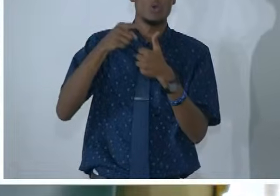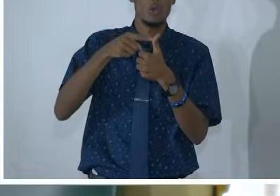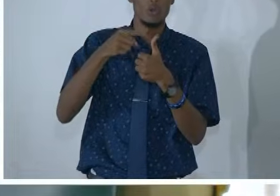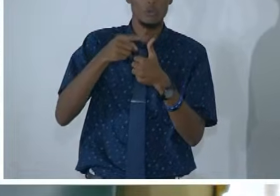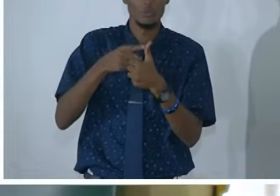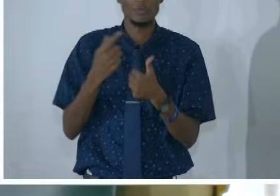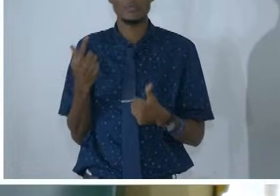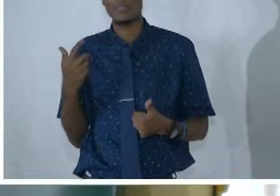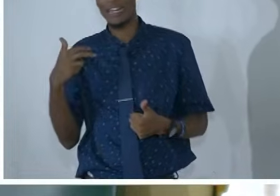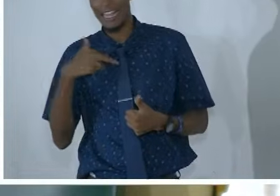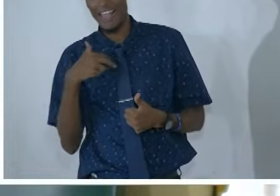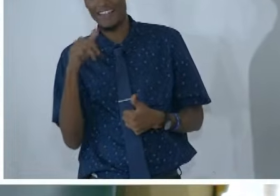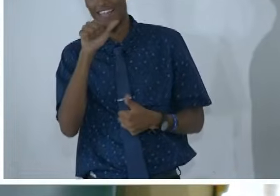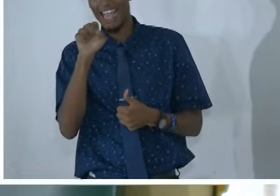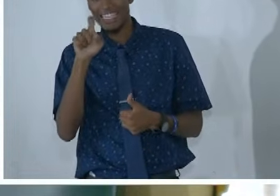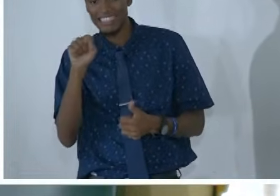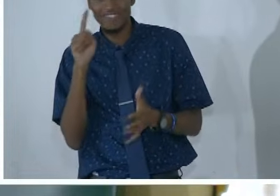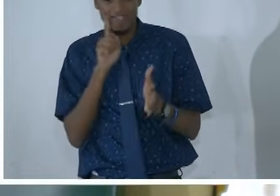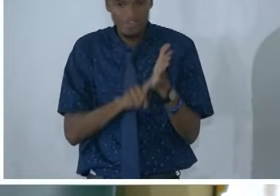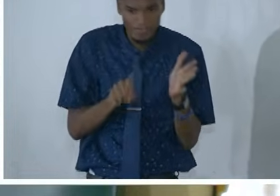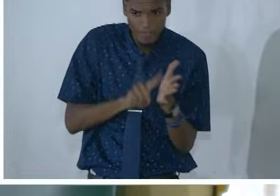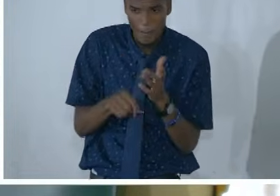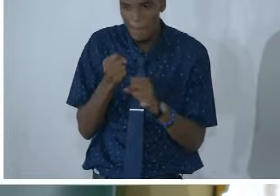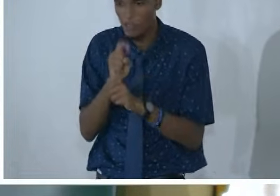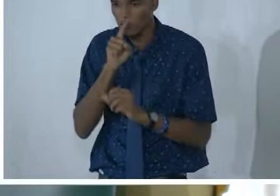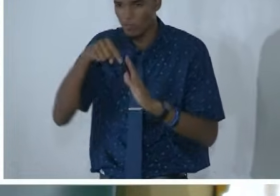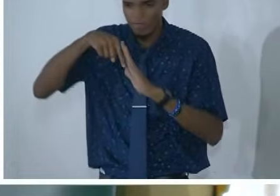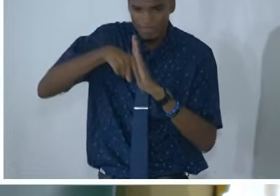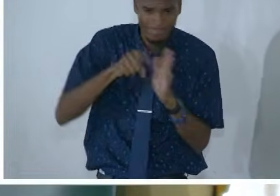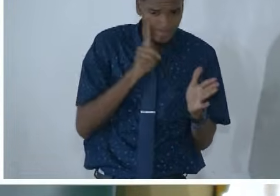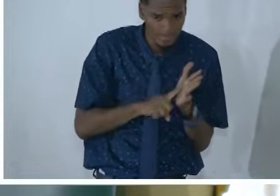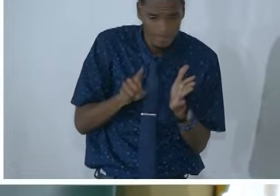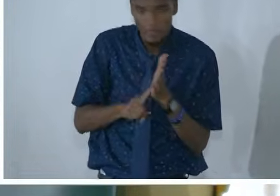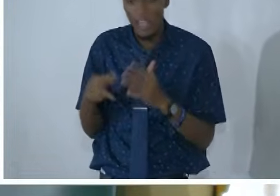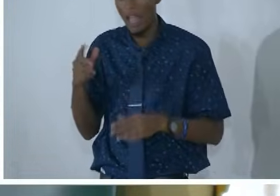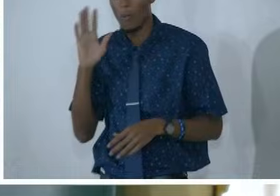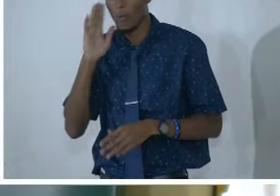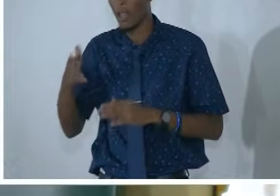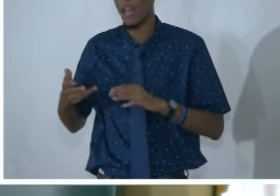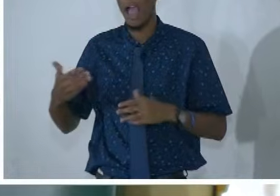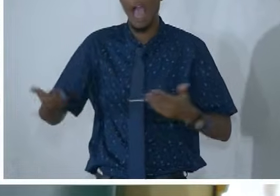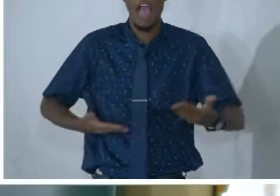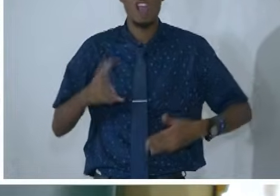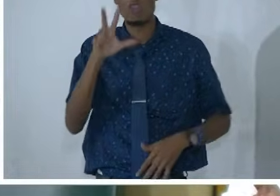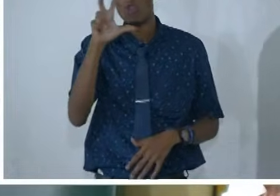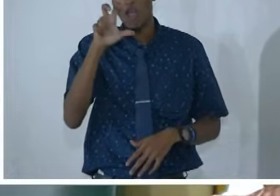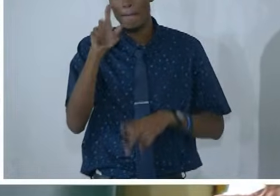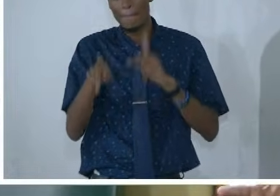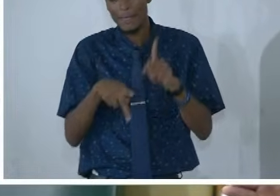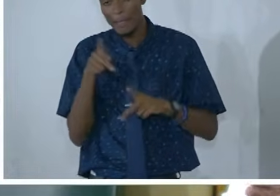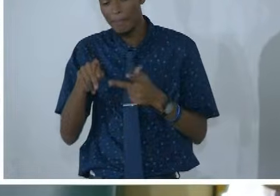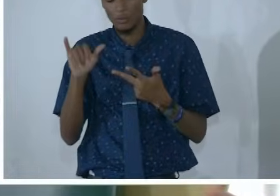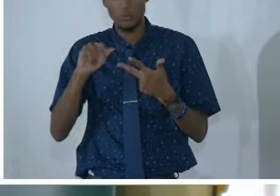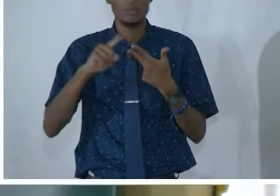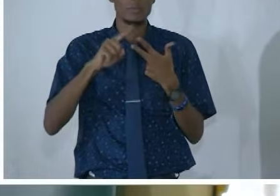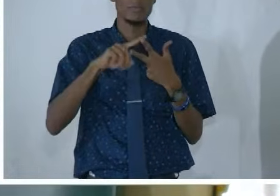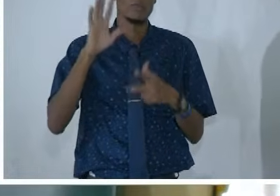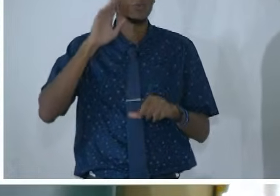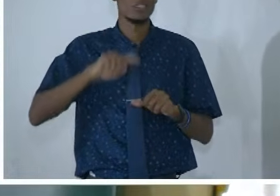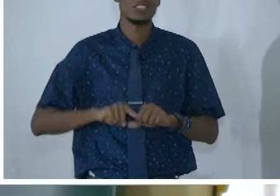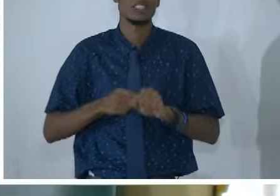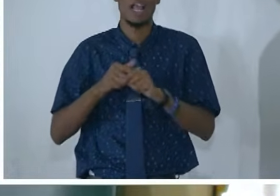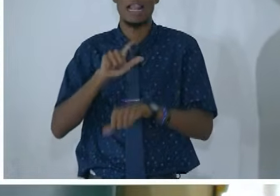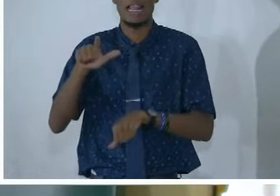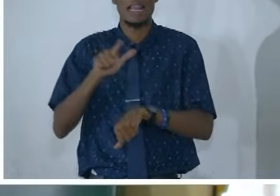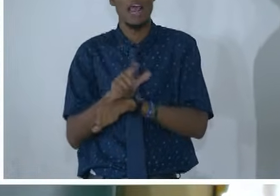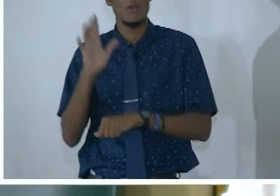comprehensive asset verification, which they would hire about 300 people. They were going to restart land reclamation because